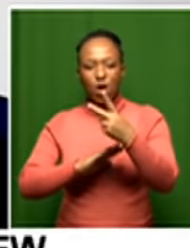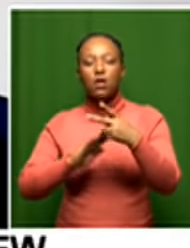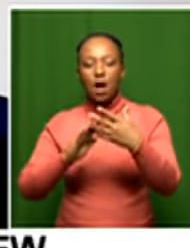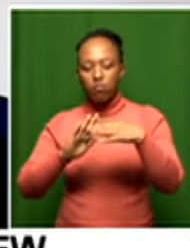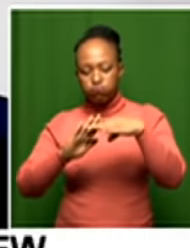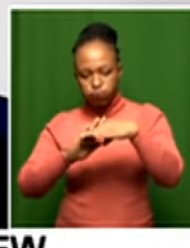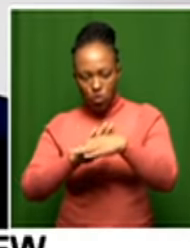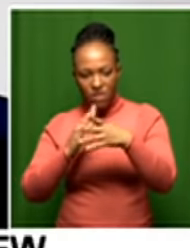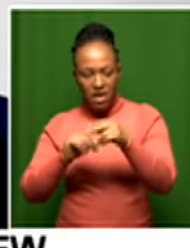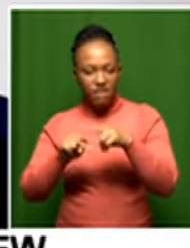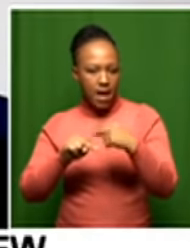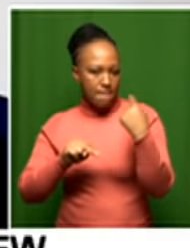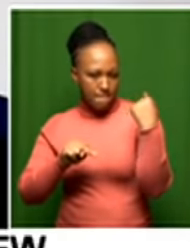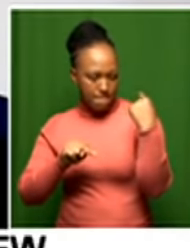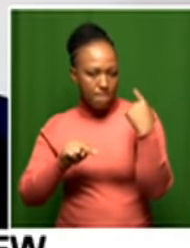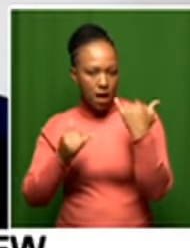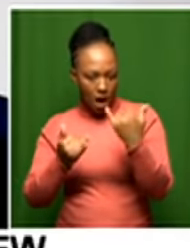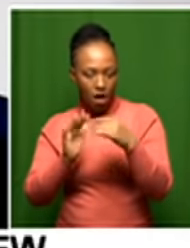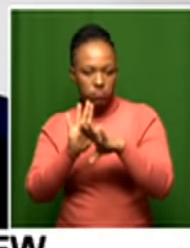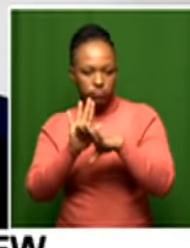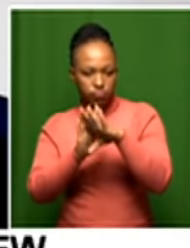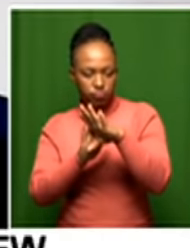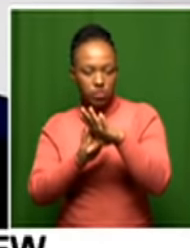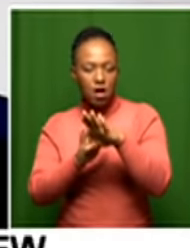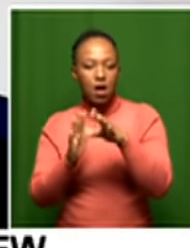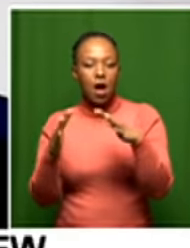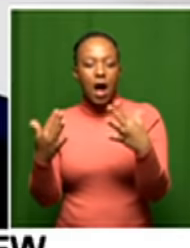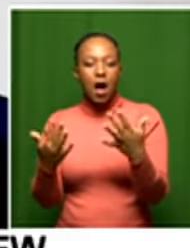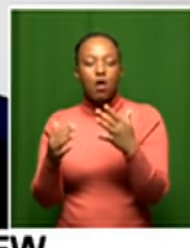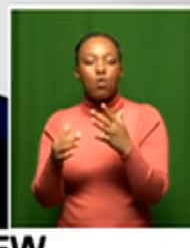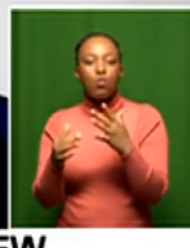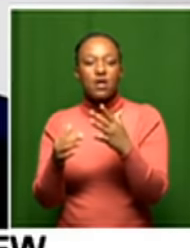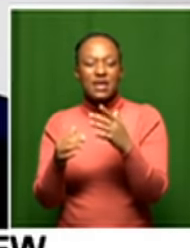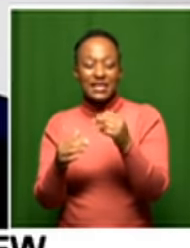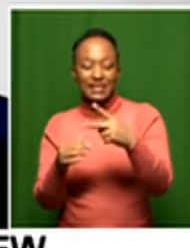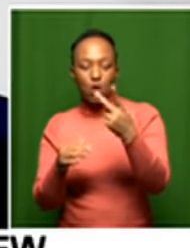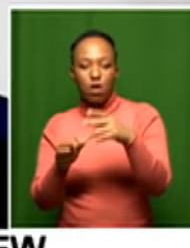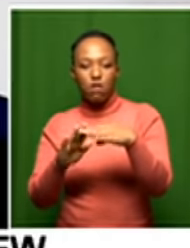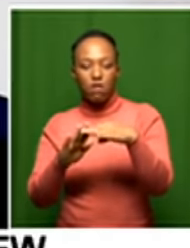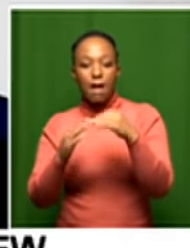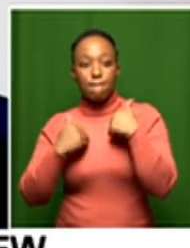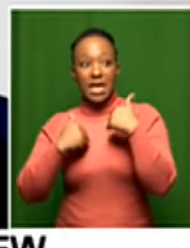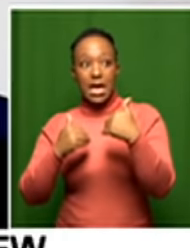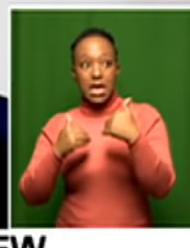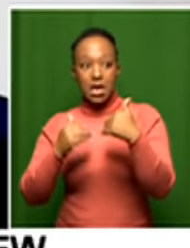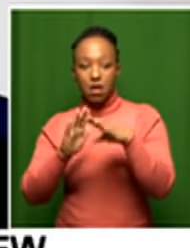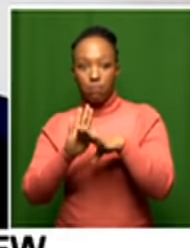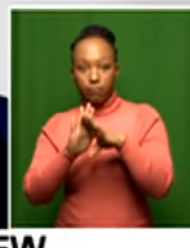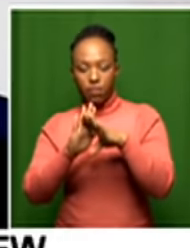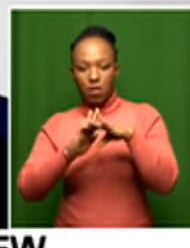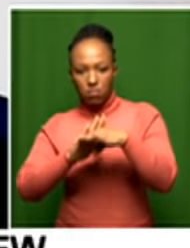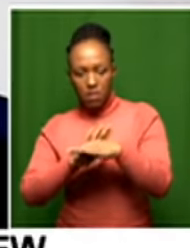we looking the same in terms of how we did as we entered into that second wave, from the beginning of the second wave?